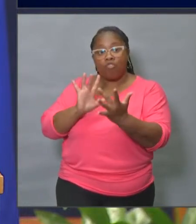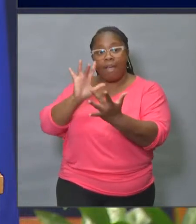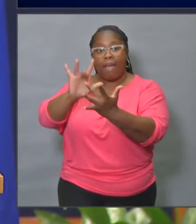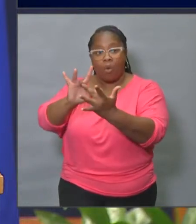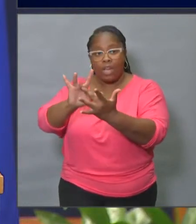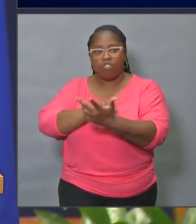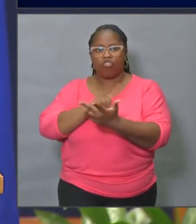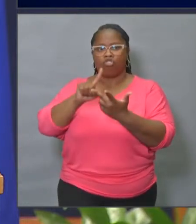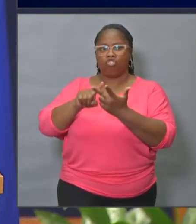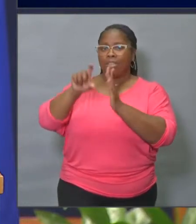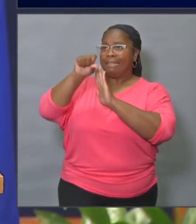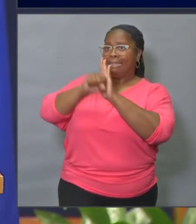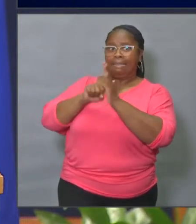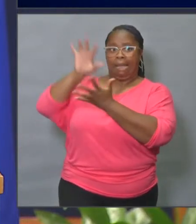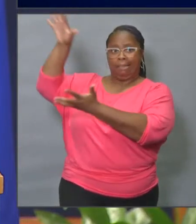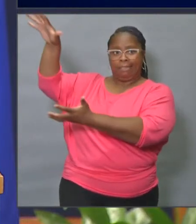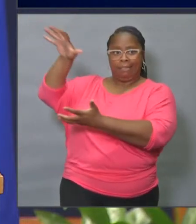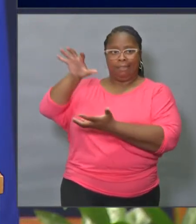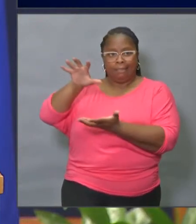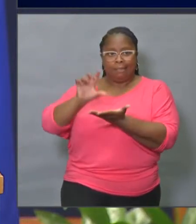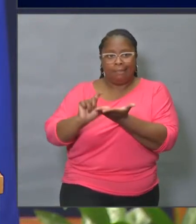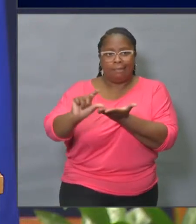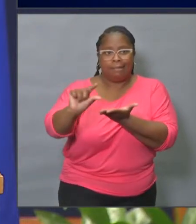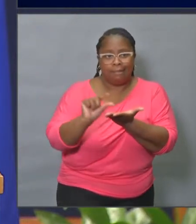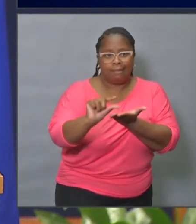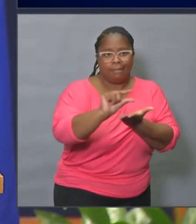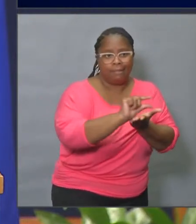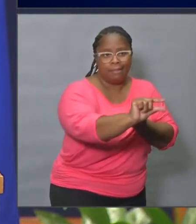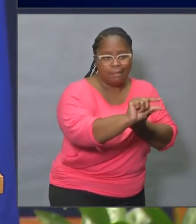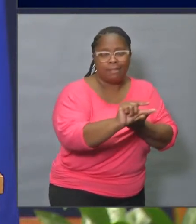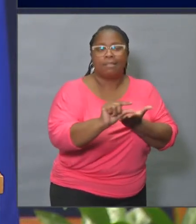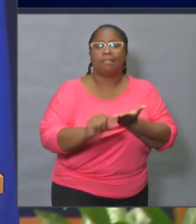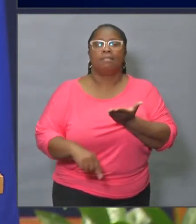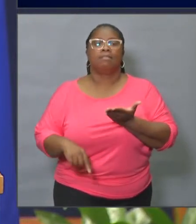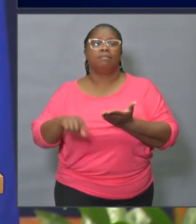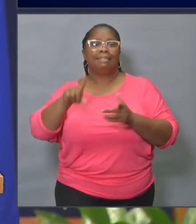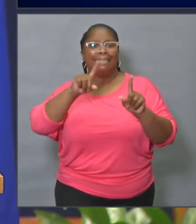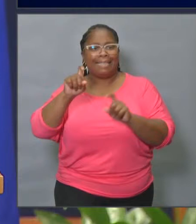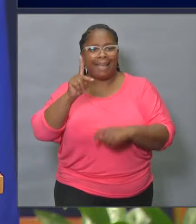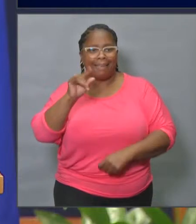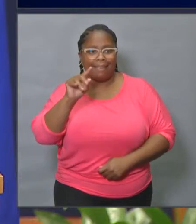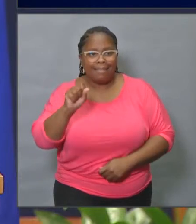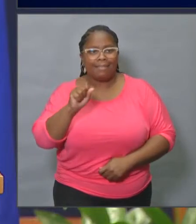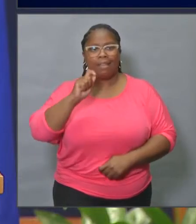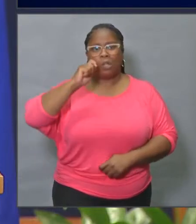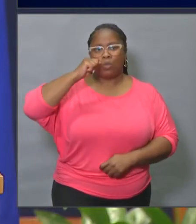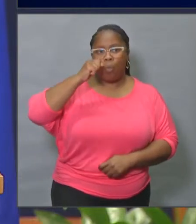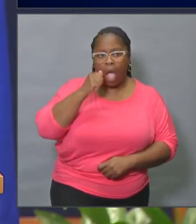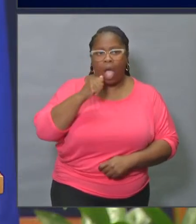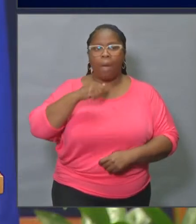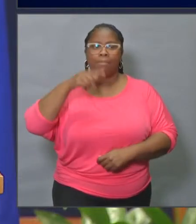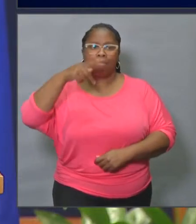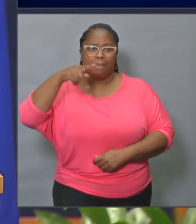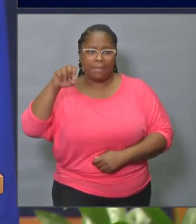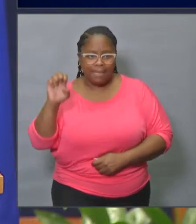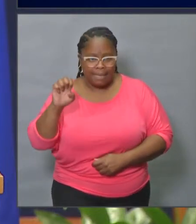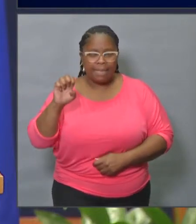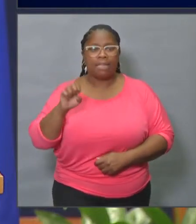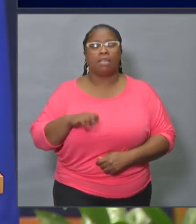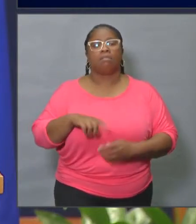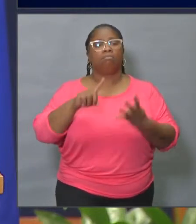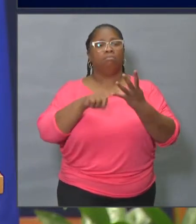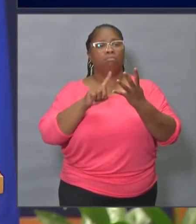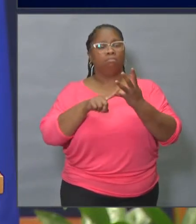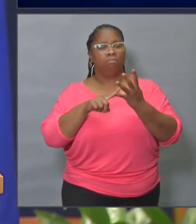state supplies of personal protective equipment and swabs, test kits, and reagent and viral transport medium.